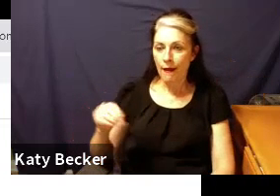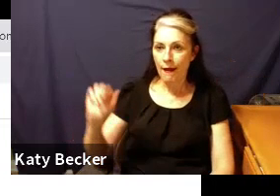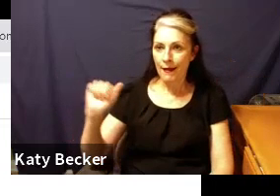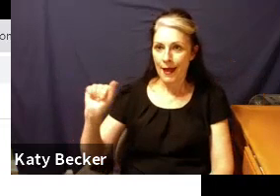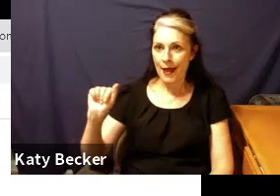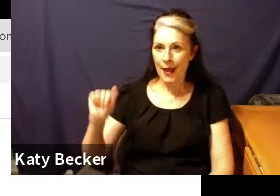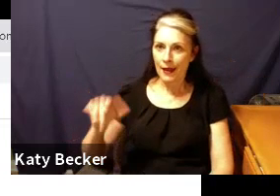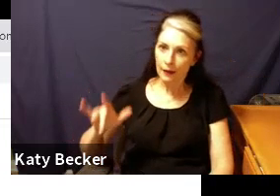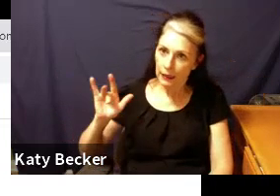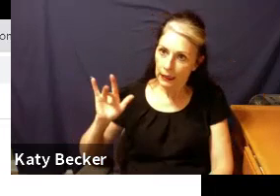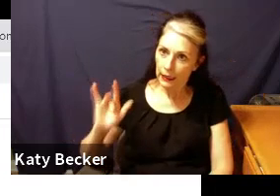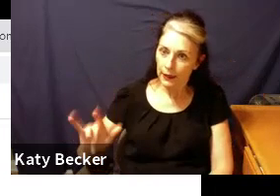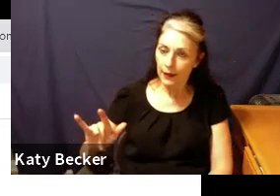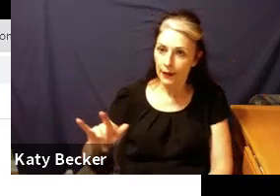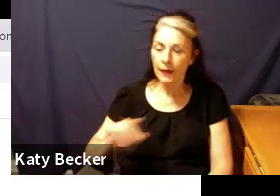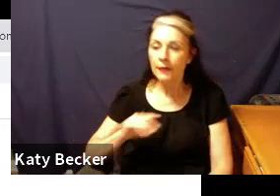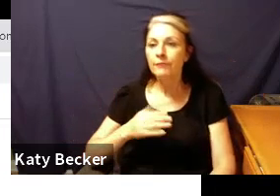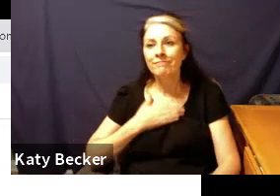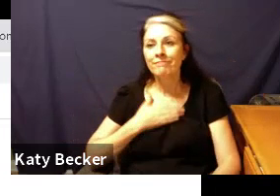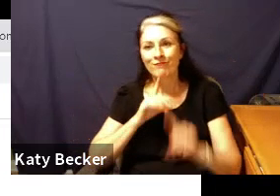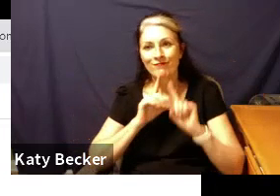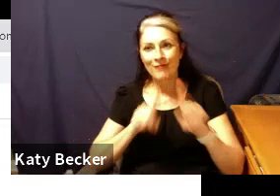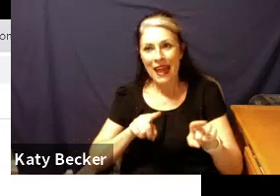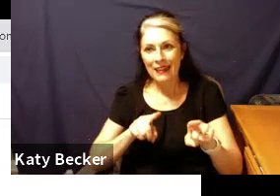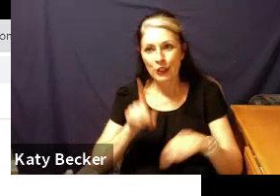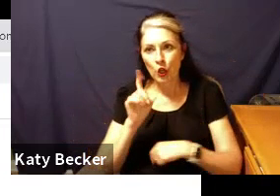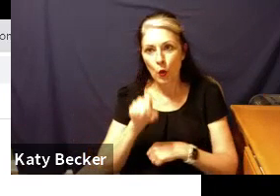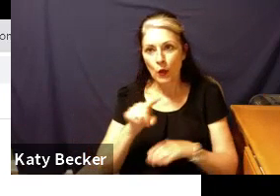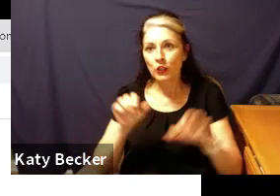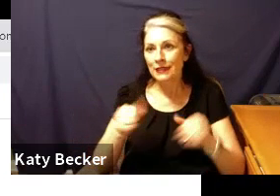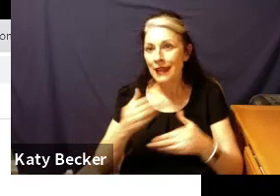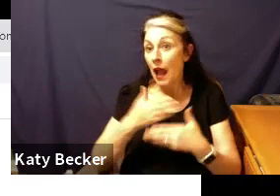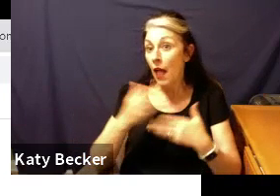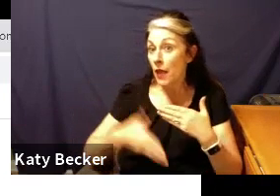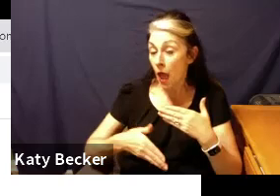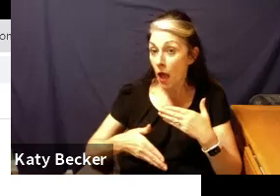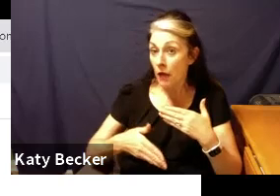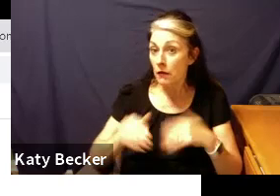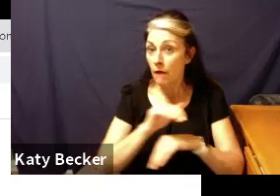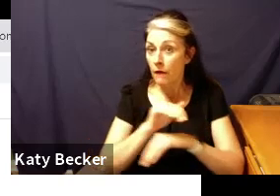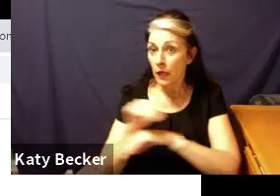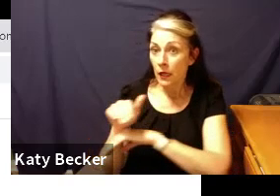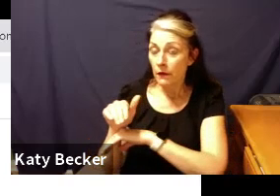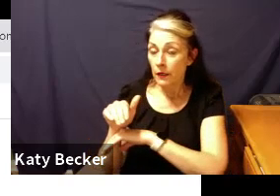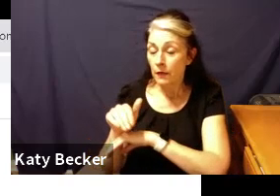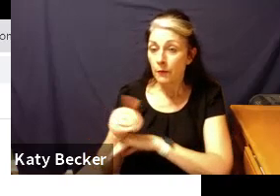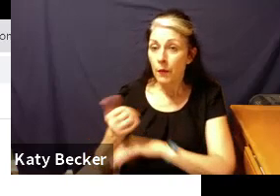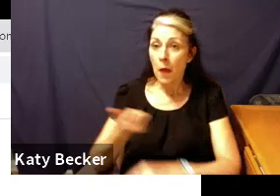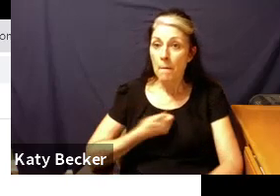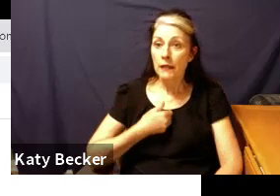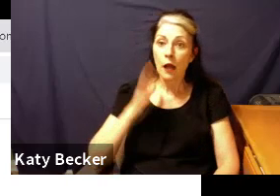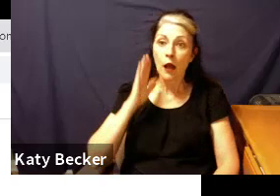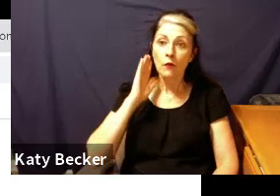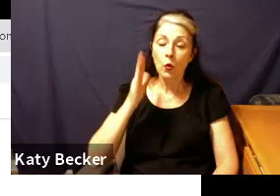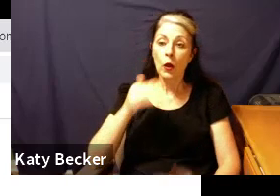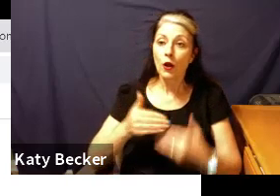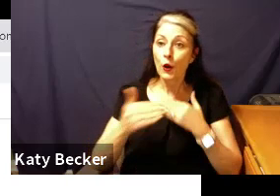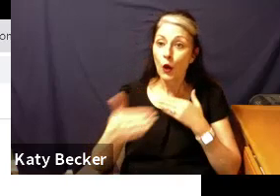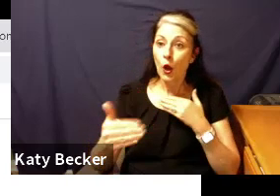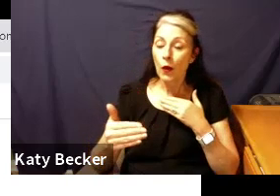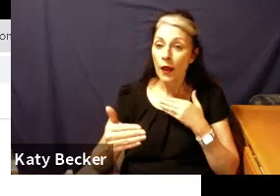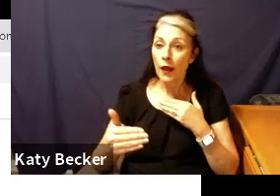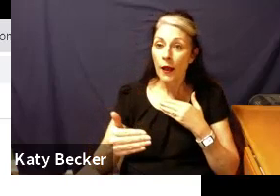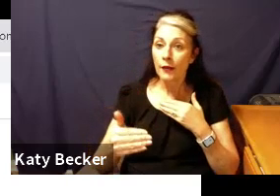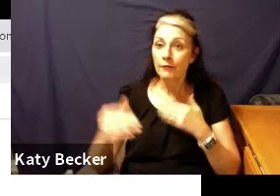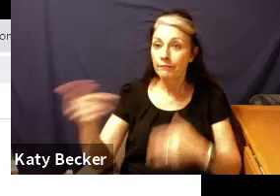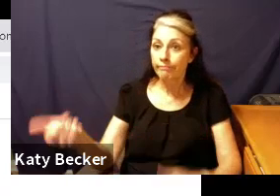will be happy to answer those questions at the end of the evening. I'm going to go ahead and let her